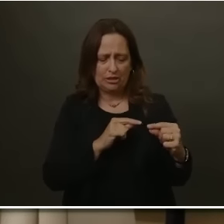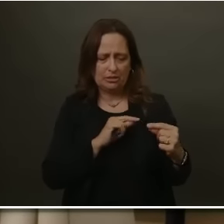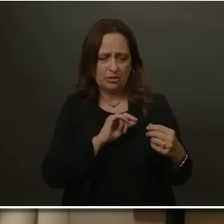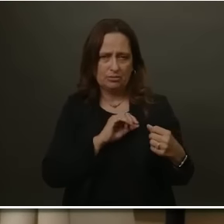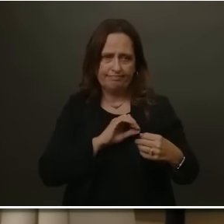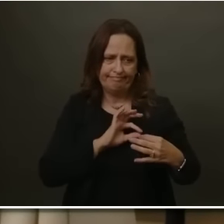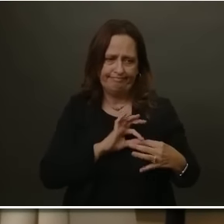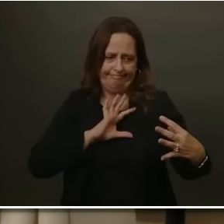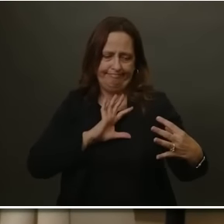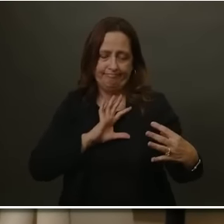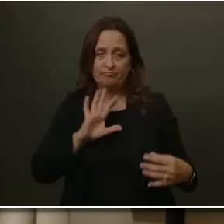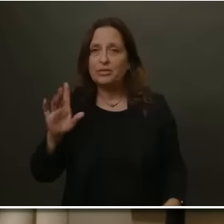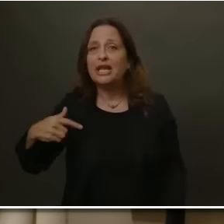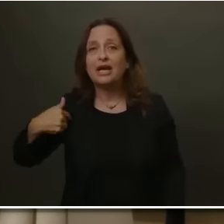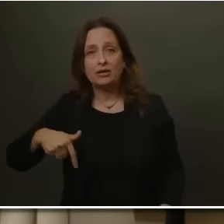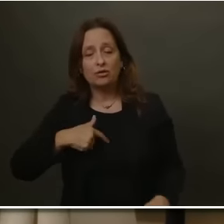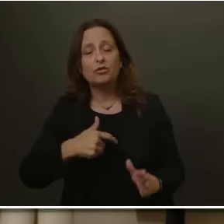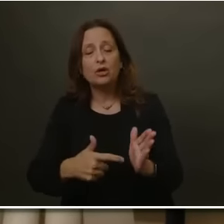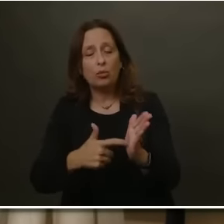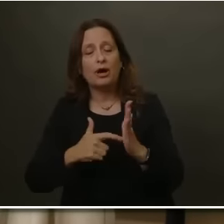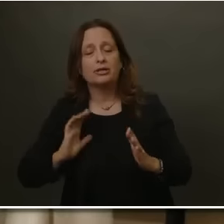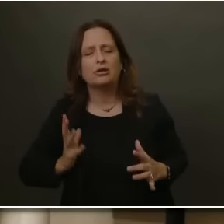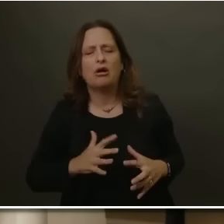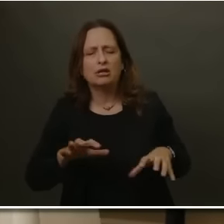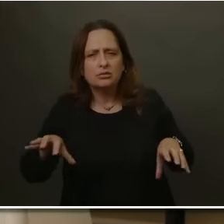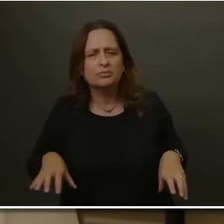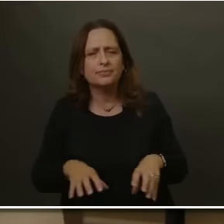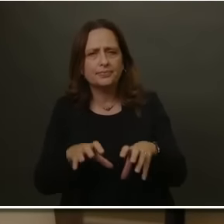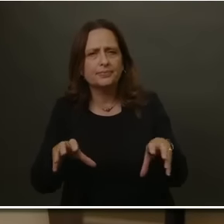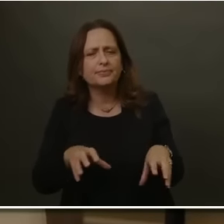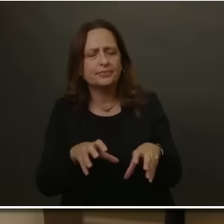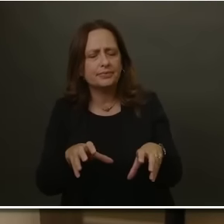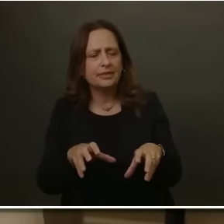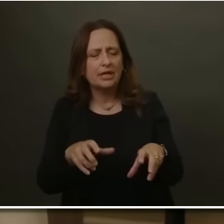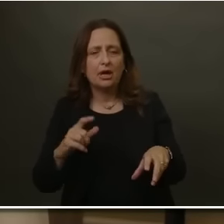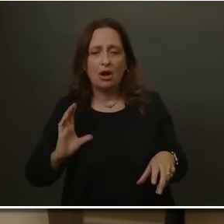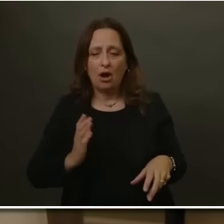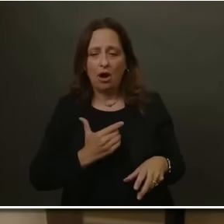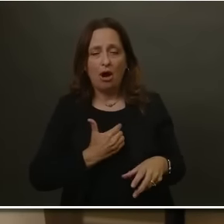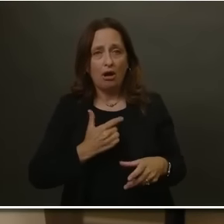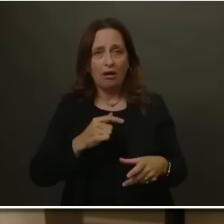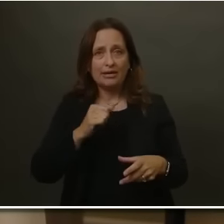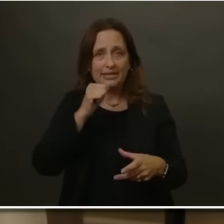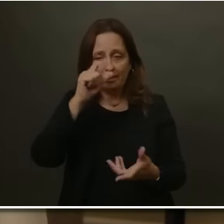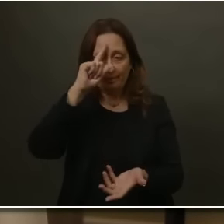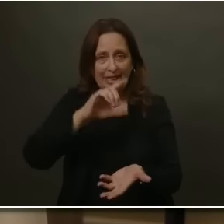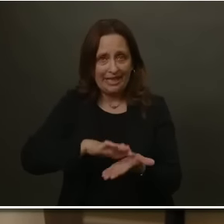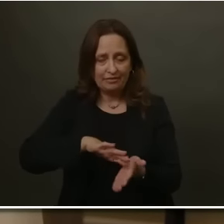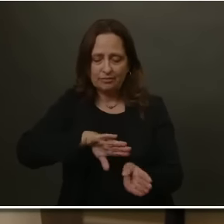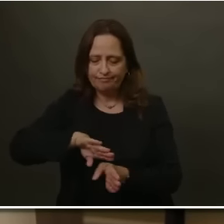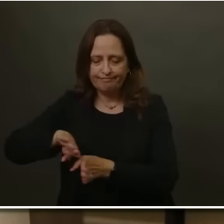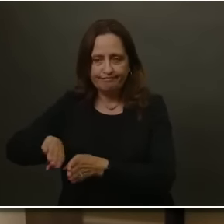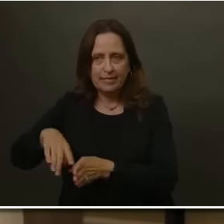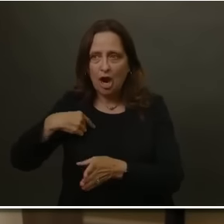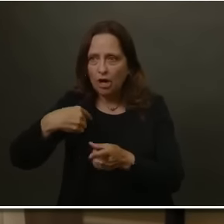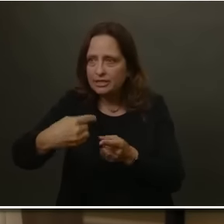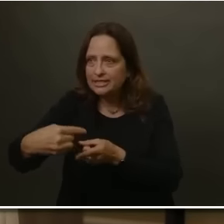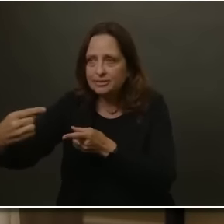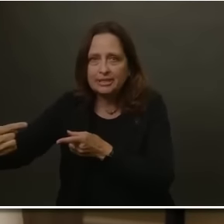can muster. It will require us to set aside our disbelief and our divisions,